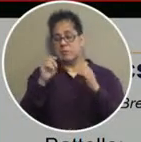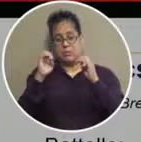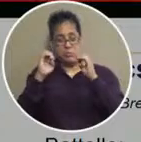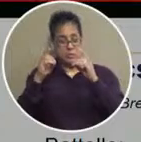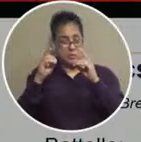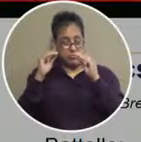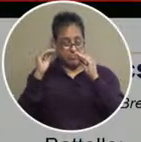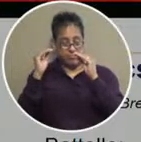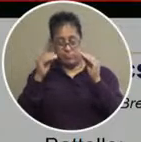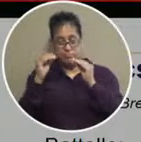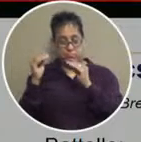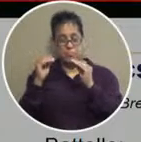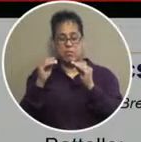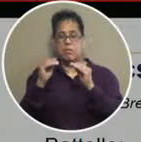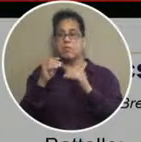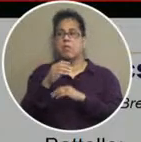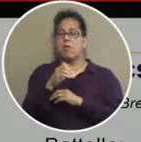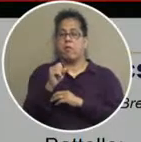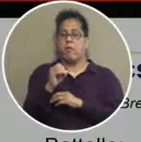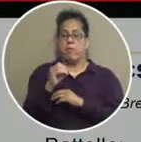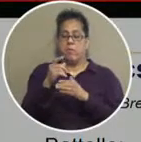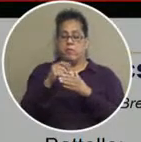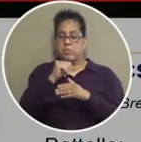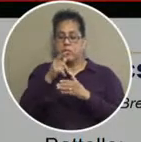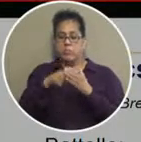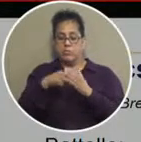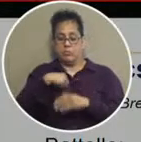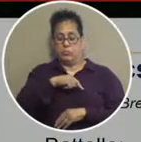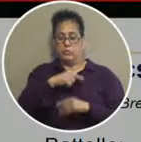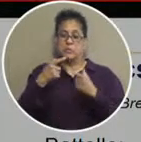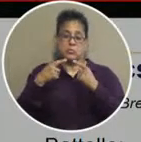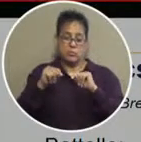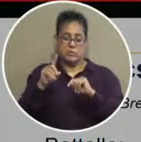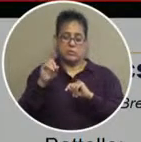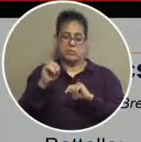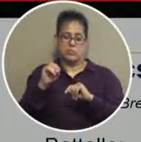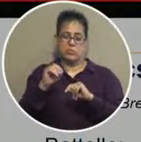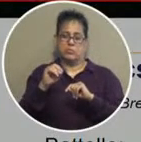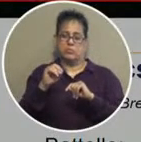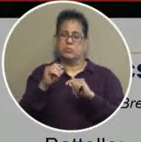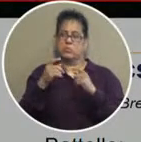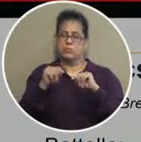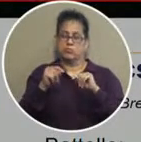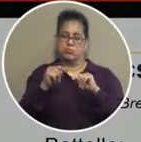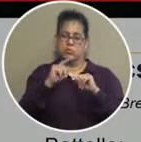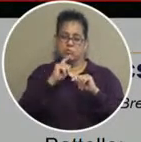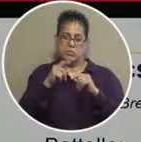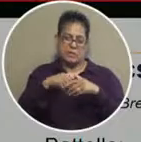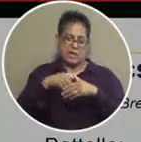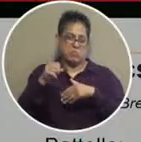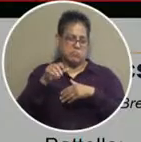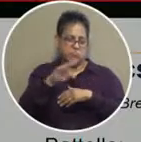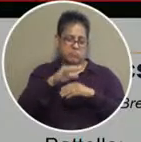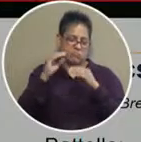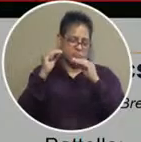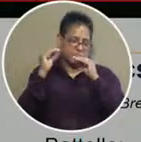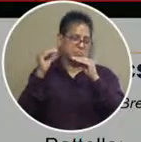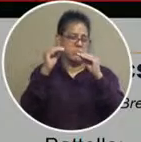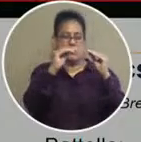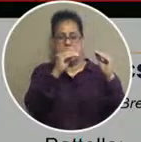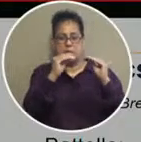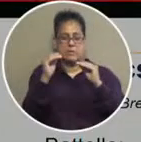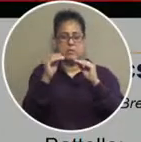education slide deck, because that really is what we have been trying to do, is get out that education piece and